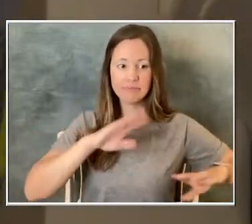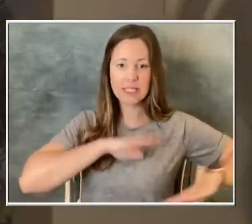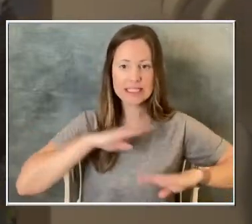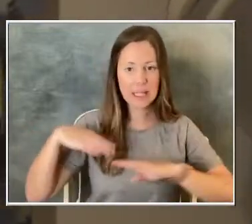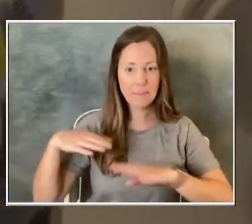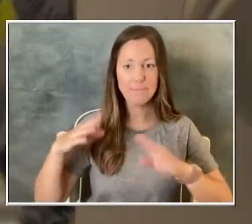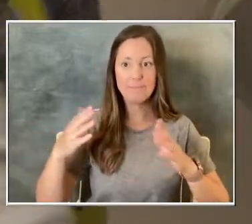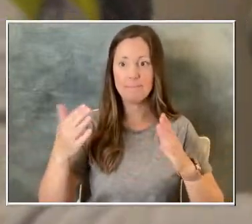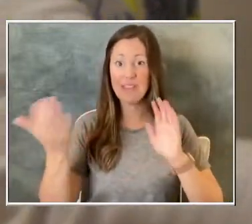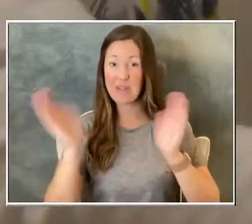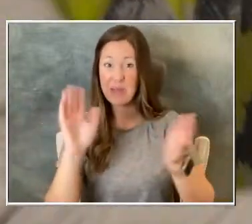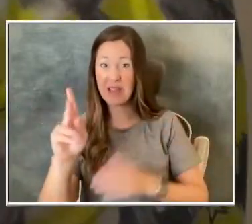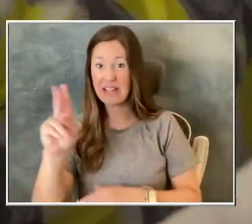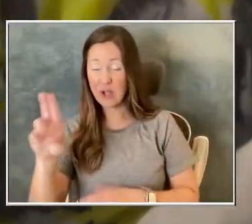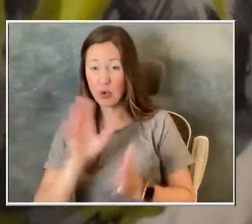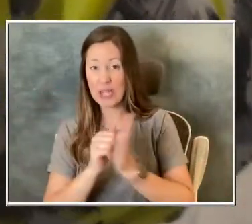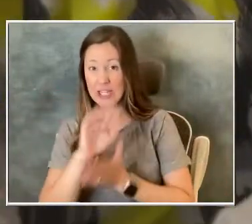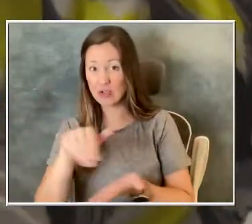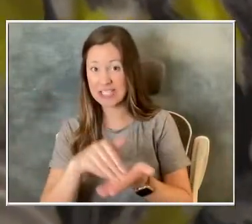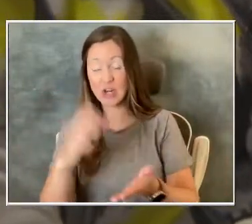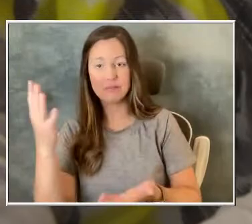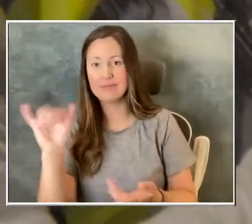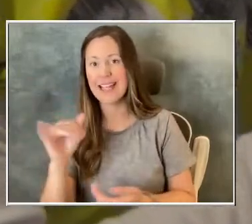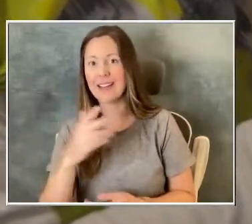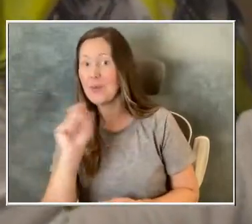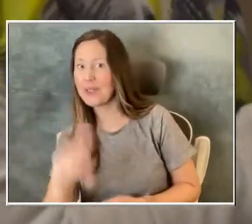is, why here? Why come all this way?